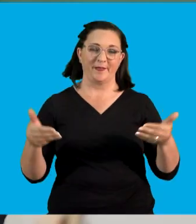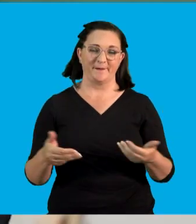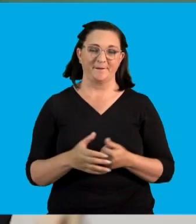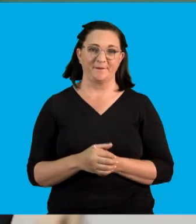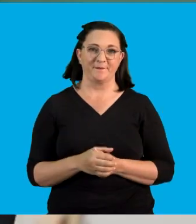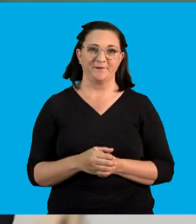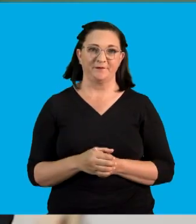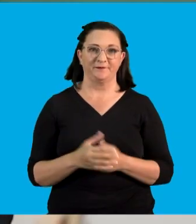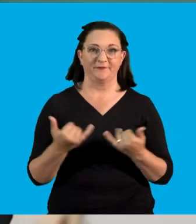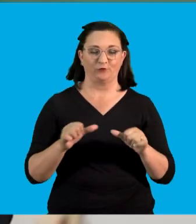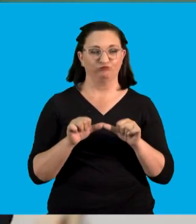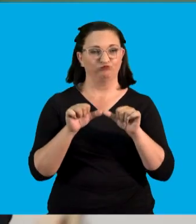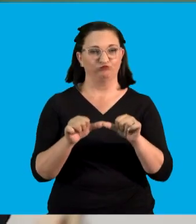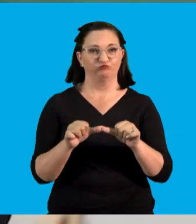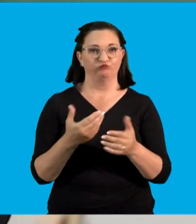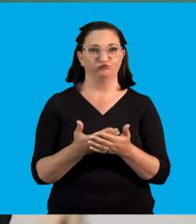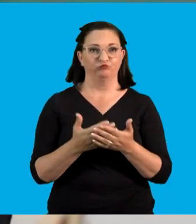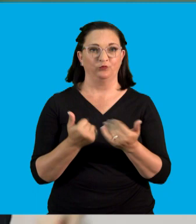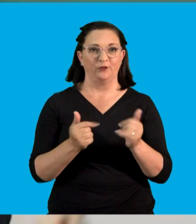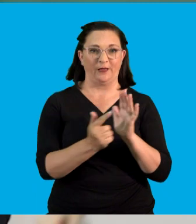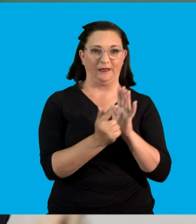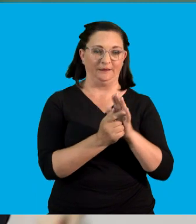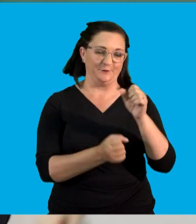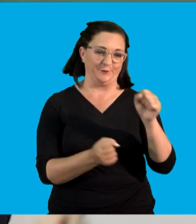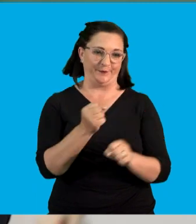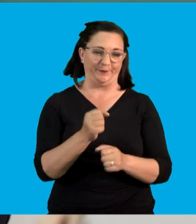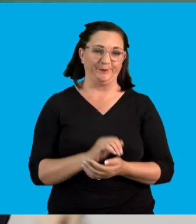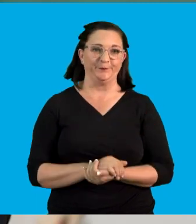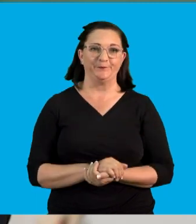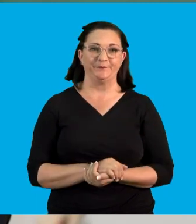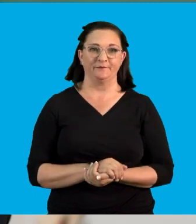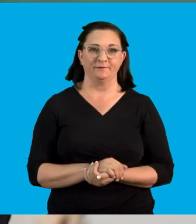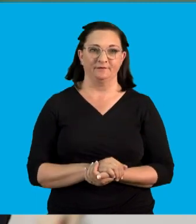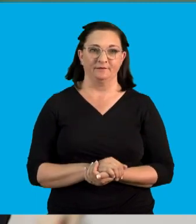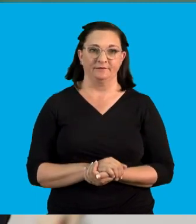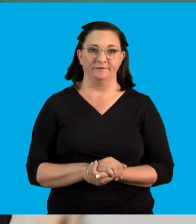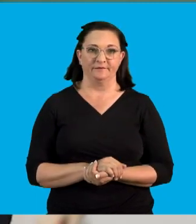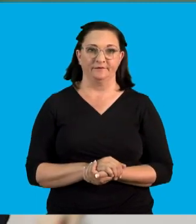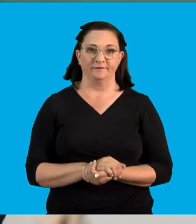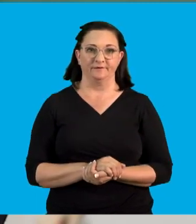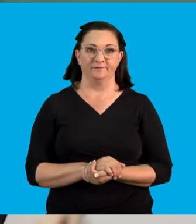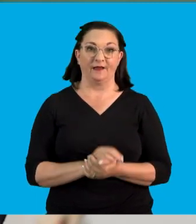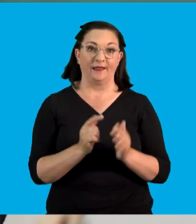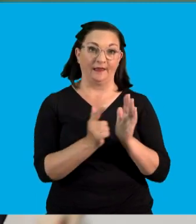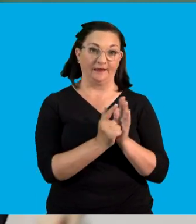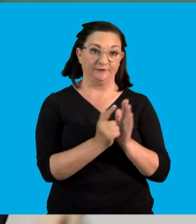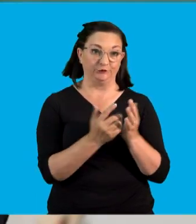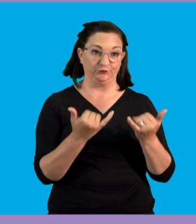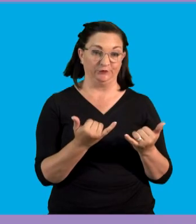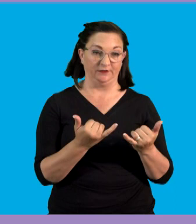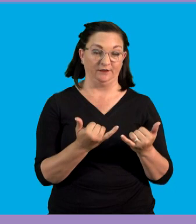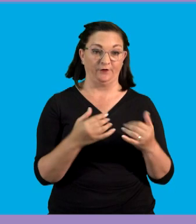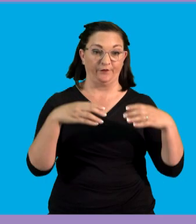Welcome back from the ad break, and let's continue with wrapping up our lesson. So, in today's lesson, we